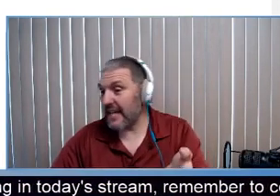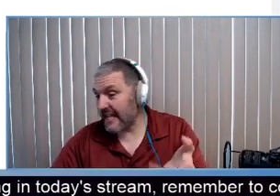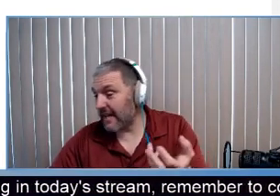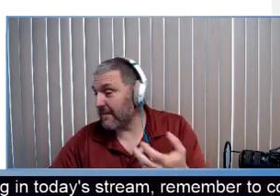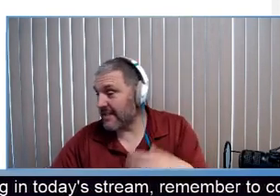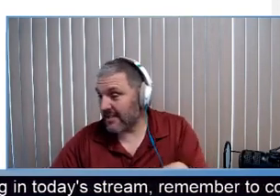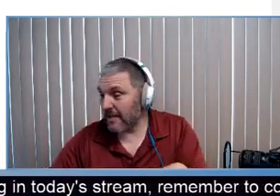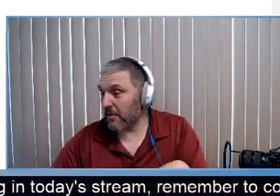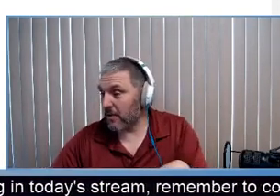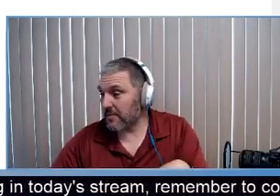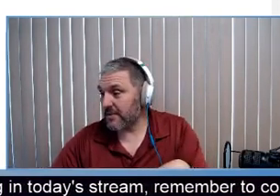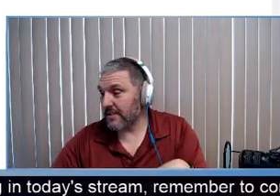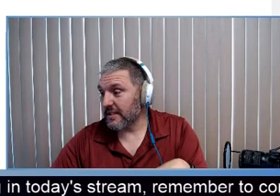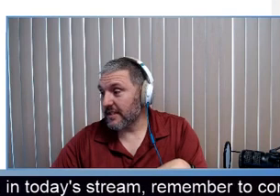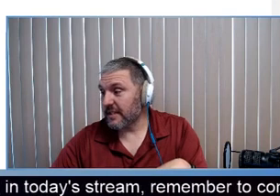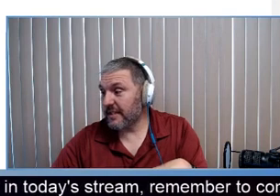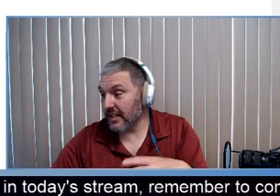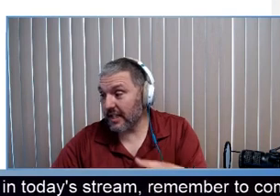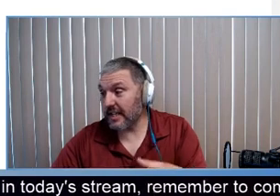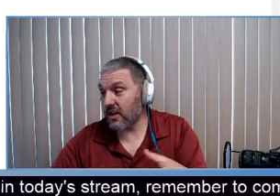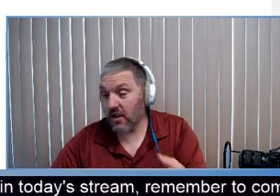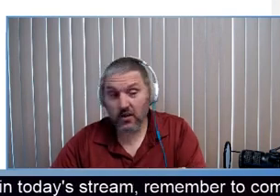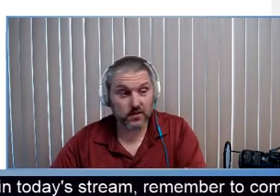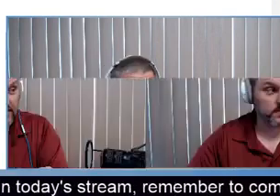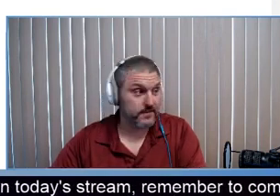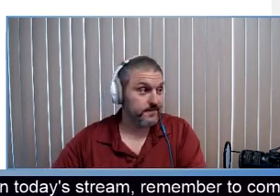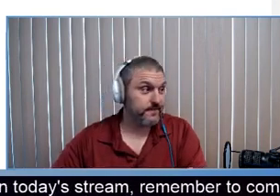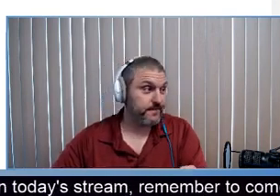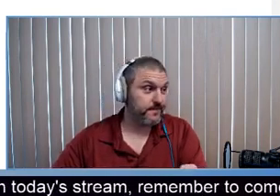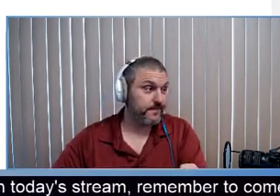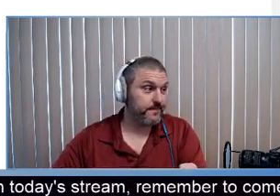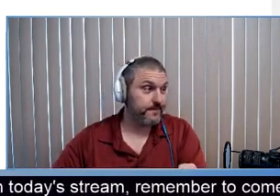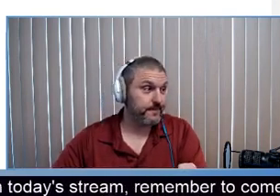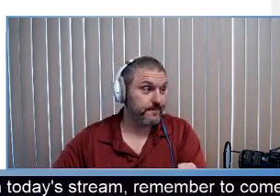Because if they come to the suburbs, they're going to get hurt.